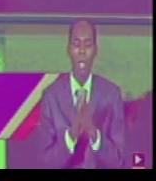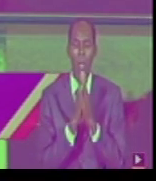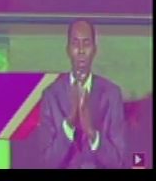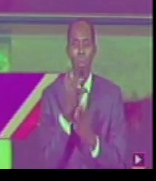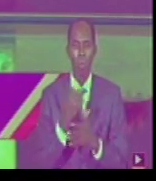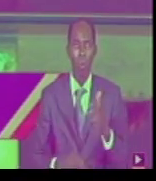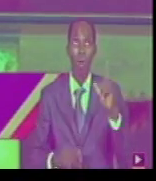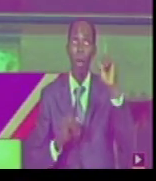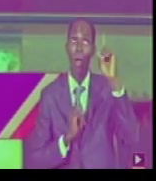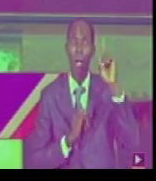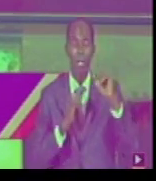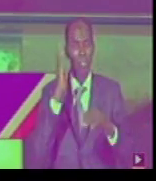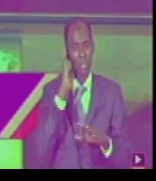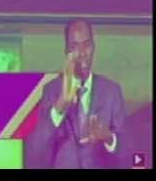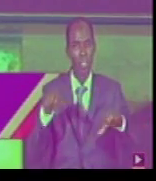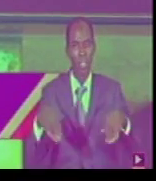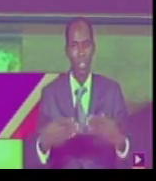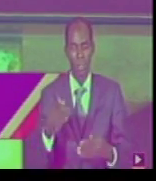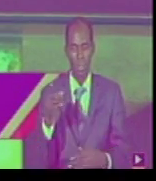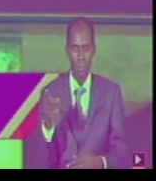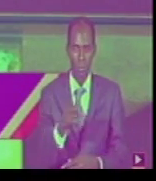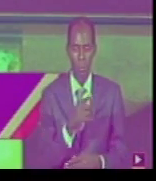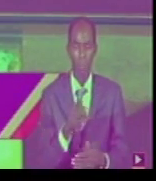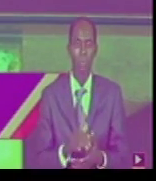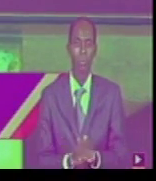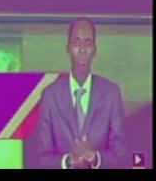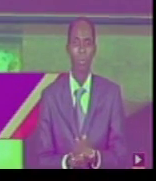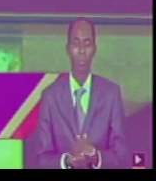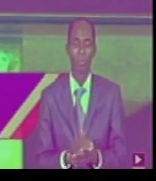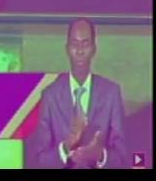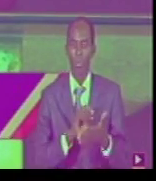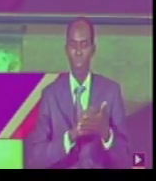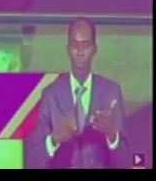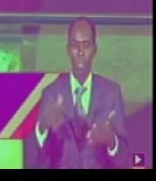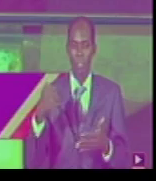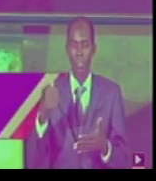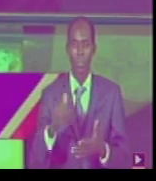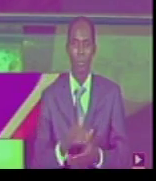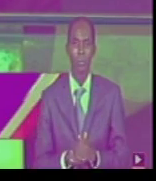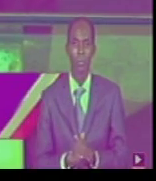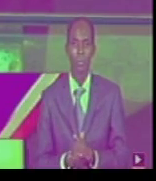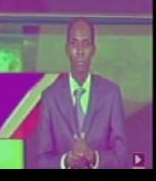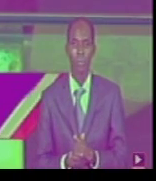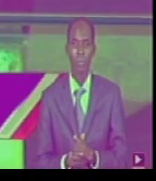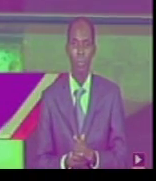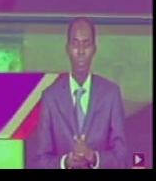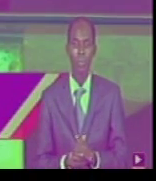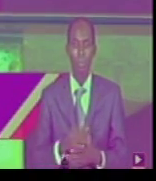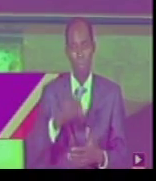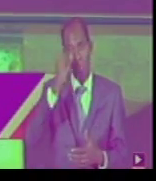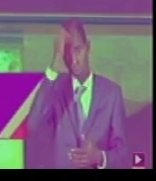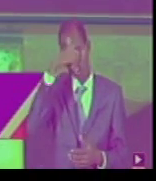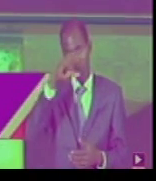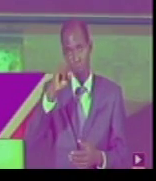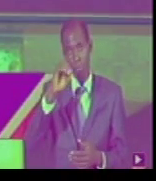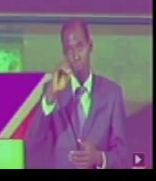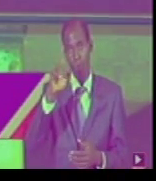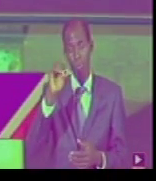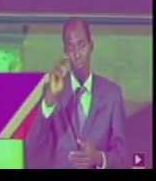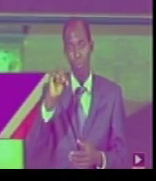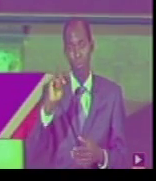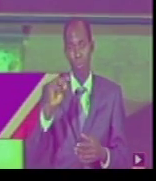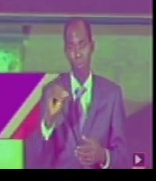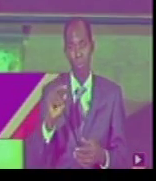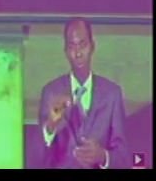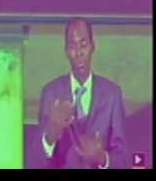give thee. Ask what I shall give thee. Verse 10, give me now,